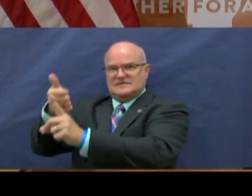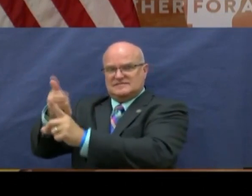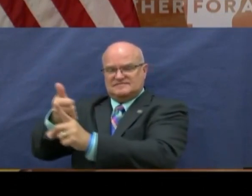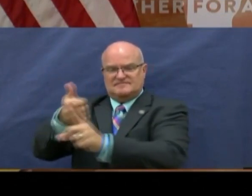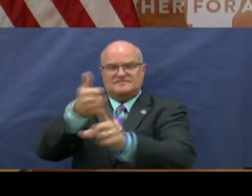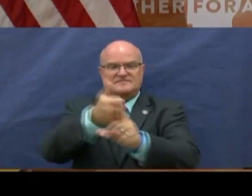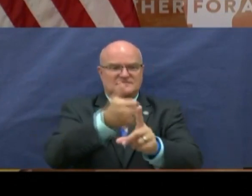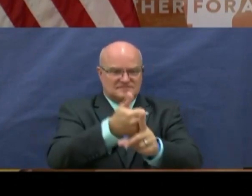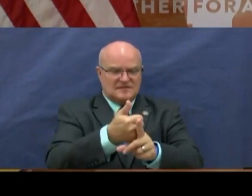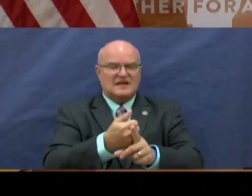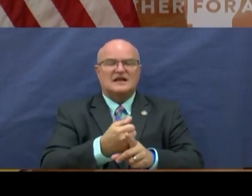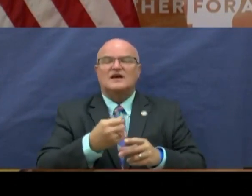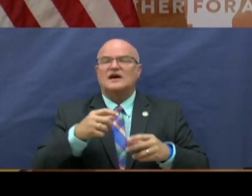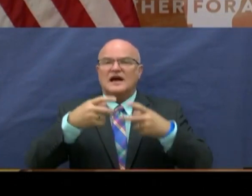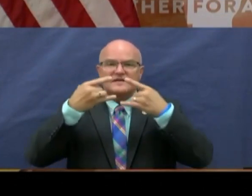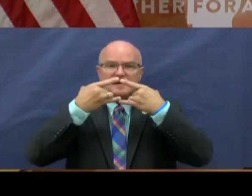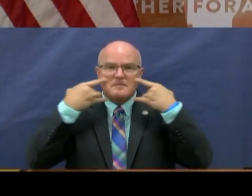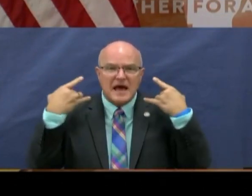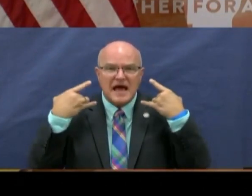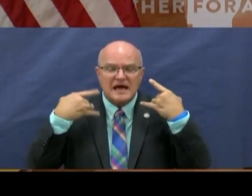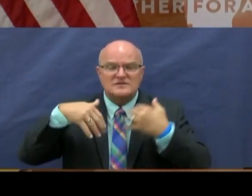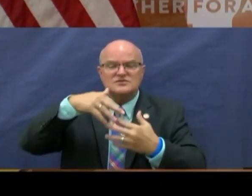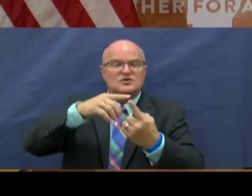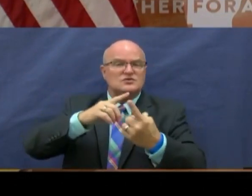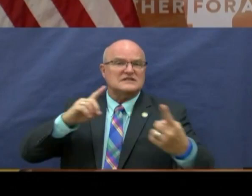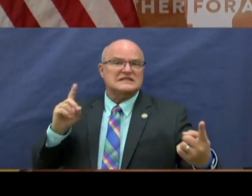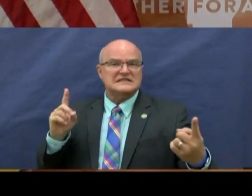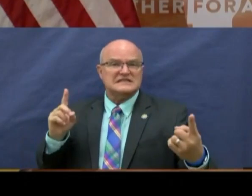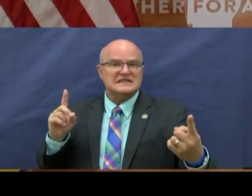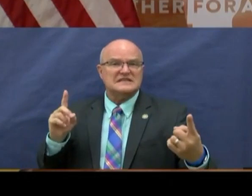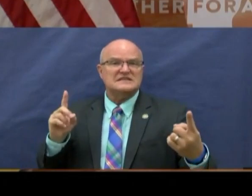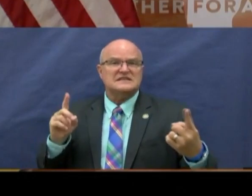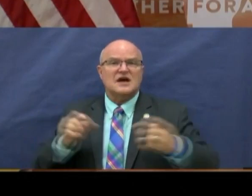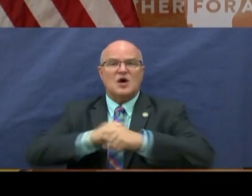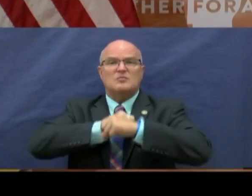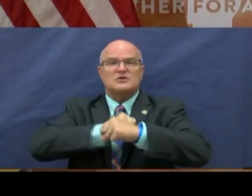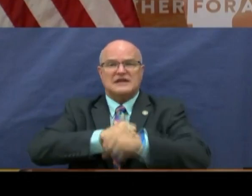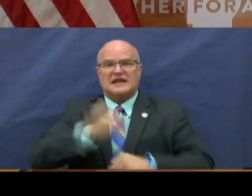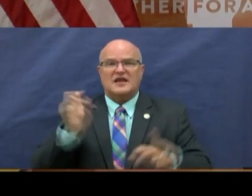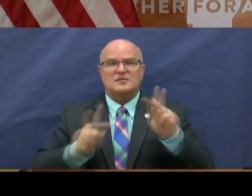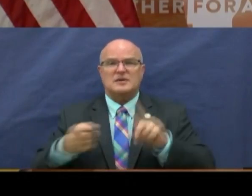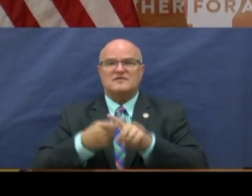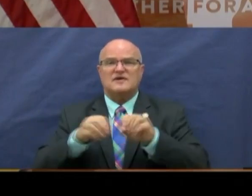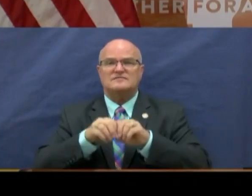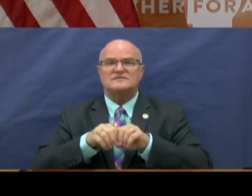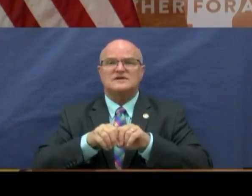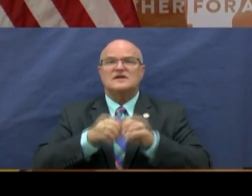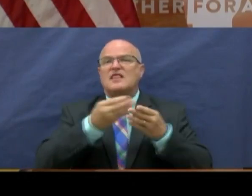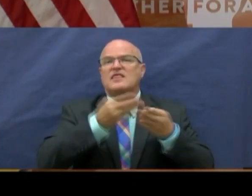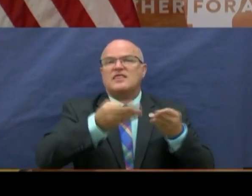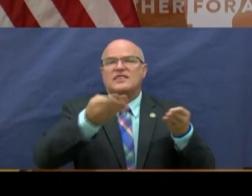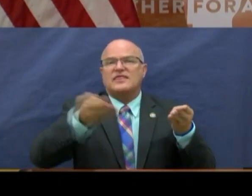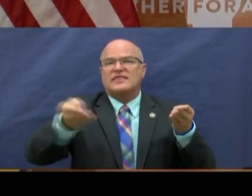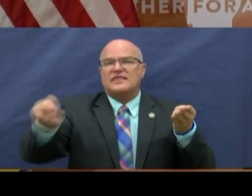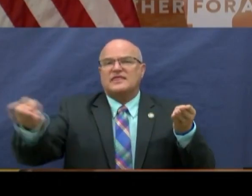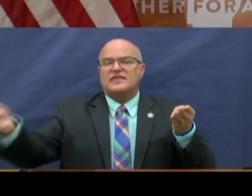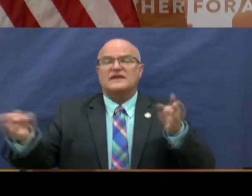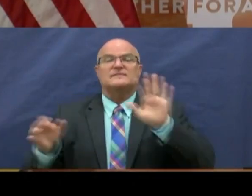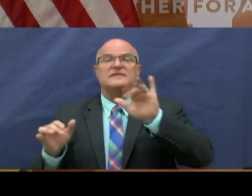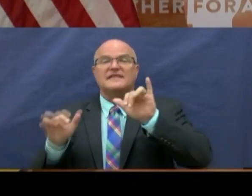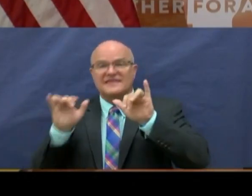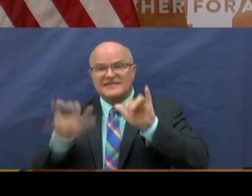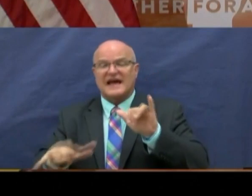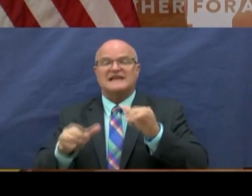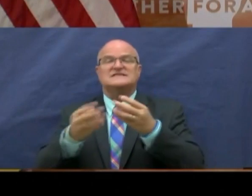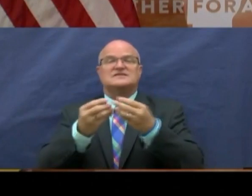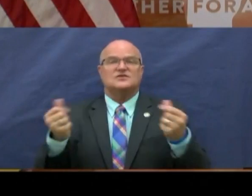discipline in terms of wearing a mask, socially distancing, protecting others from the spread of the virus. That is the solution,